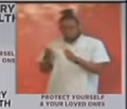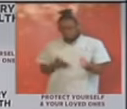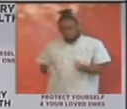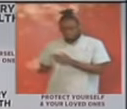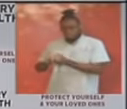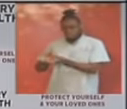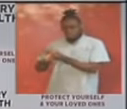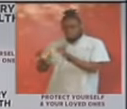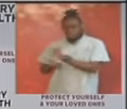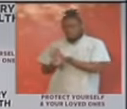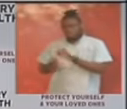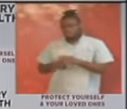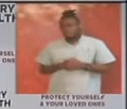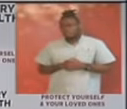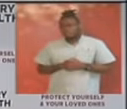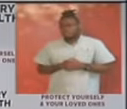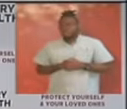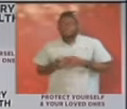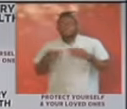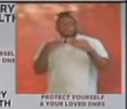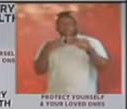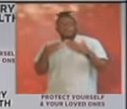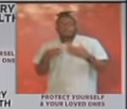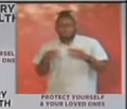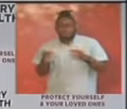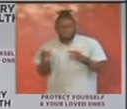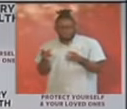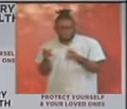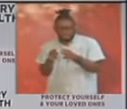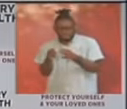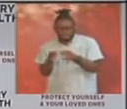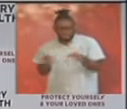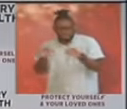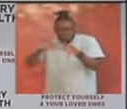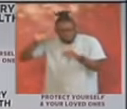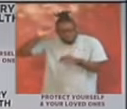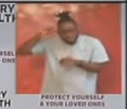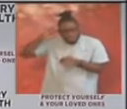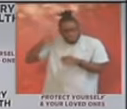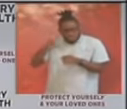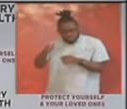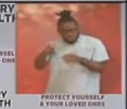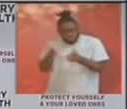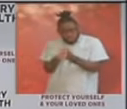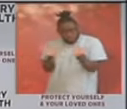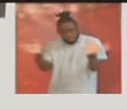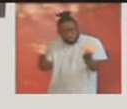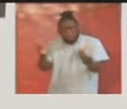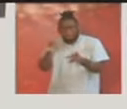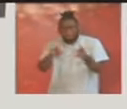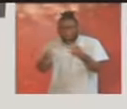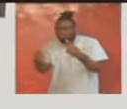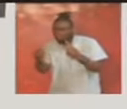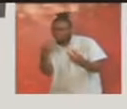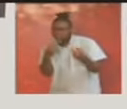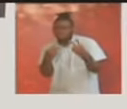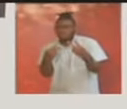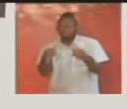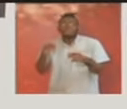Thank you, Dr. Hines, for that very important reminder. And those of you who watch the program continuously know that